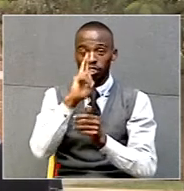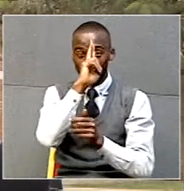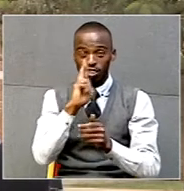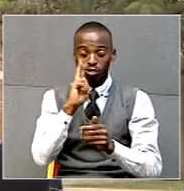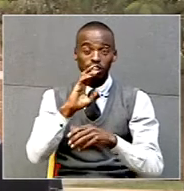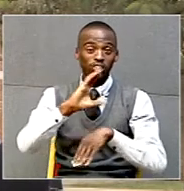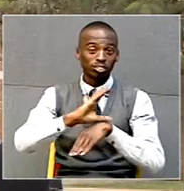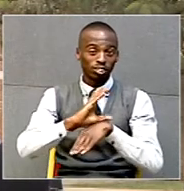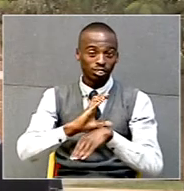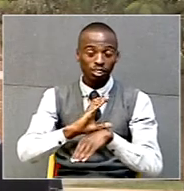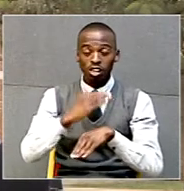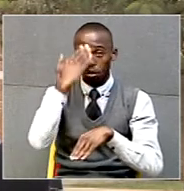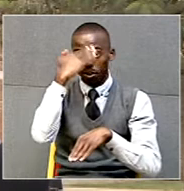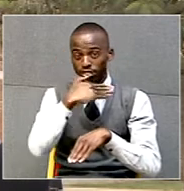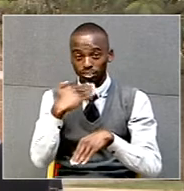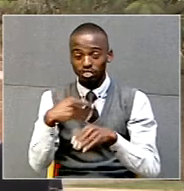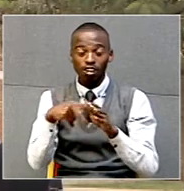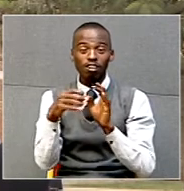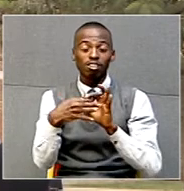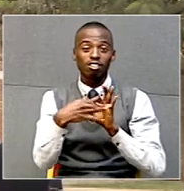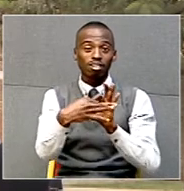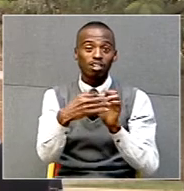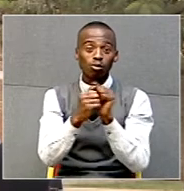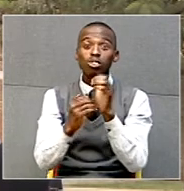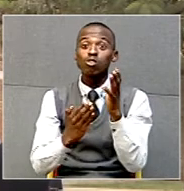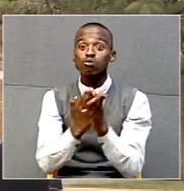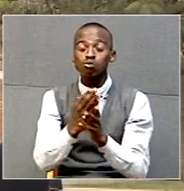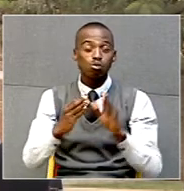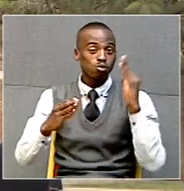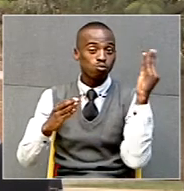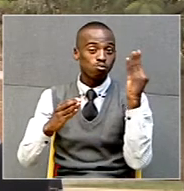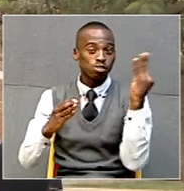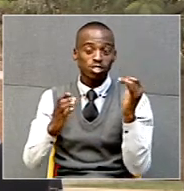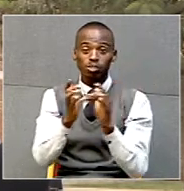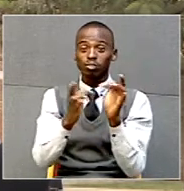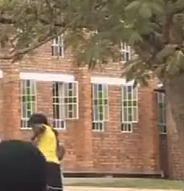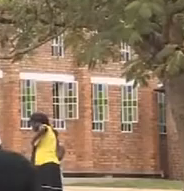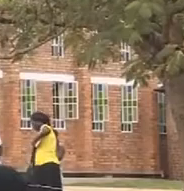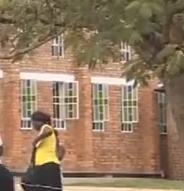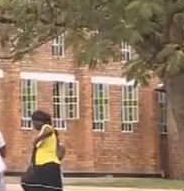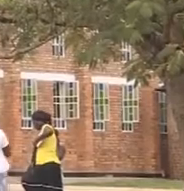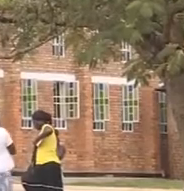Church, Catholic Parish, are in line with the true preaching of Jesus Christ.